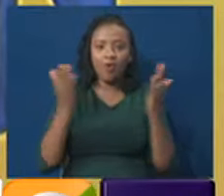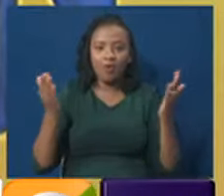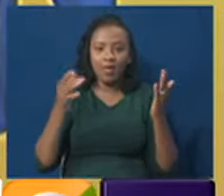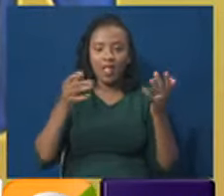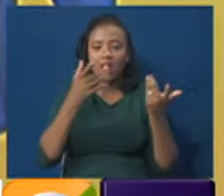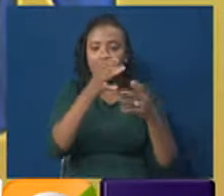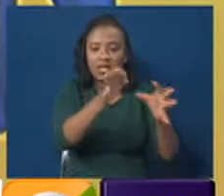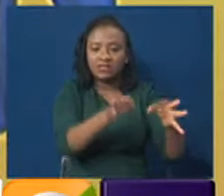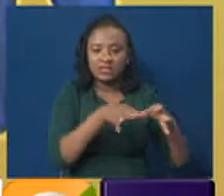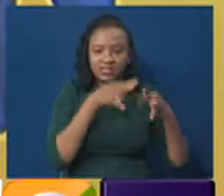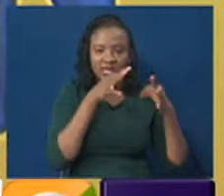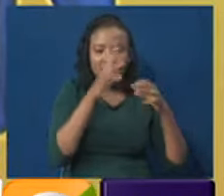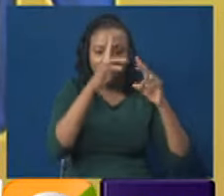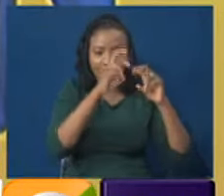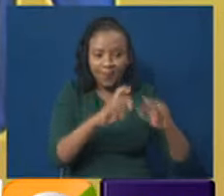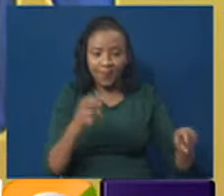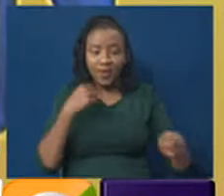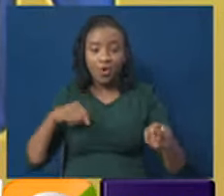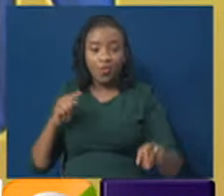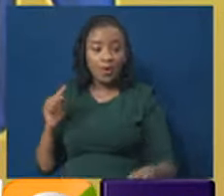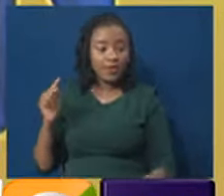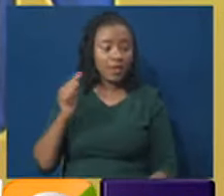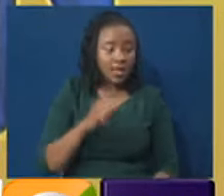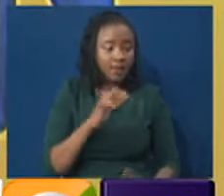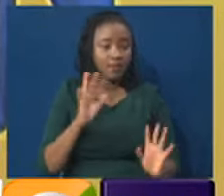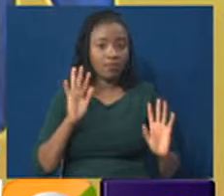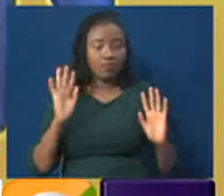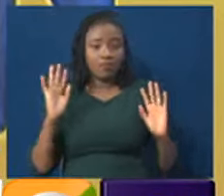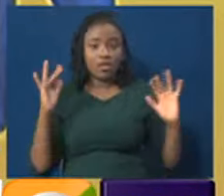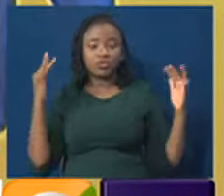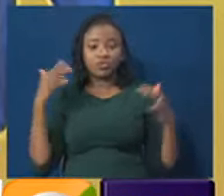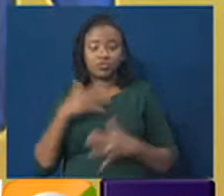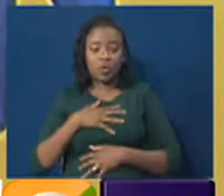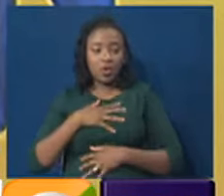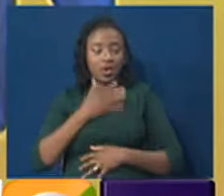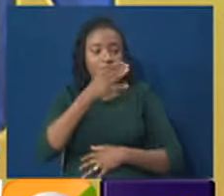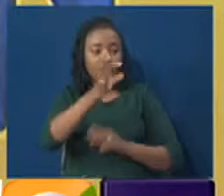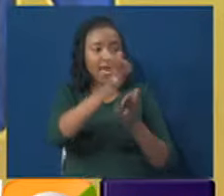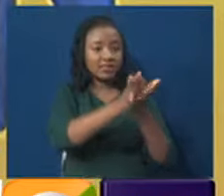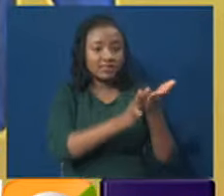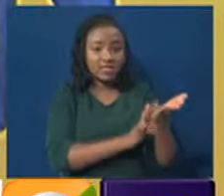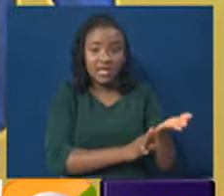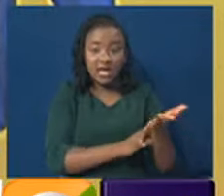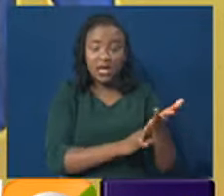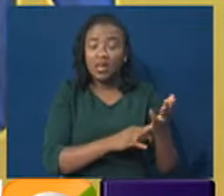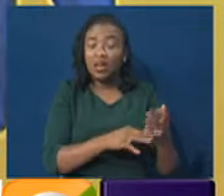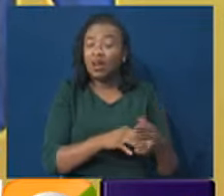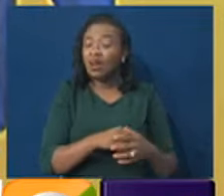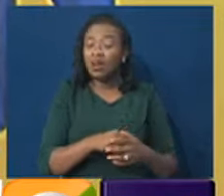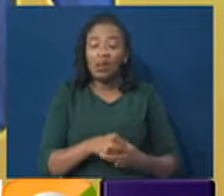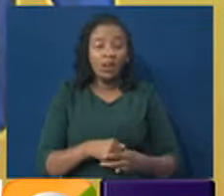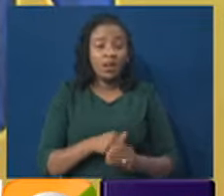Treasury. And when we went there and looked at what was there, it was horrible. It was actually horrifying. By the time it was